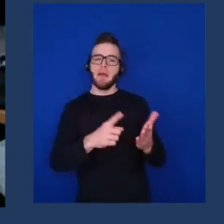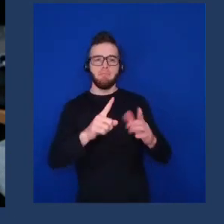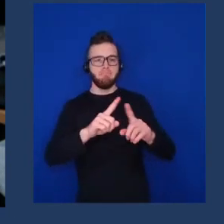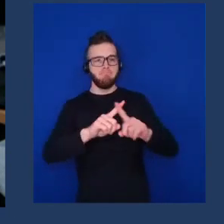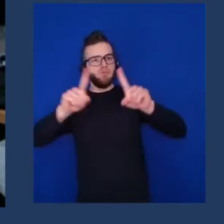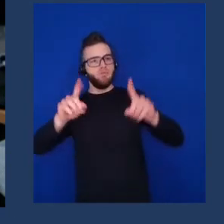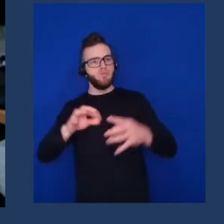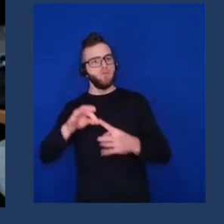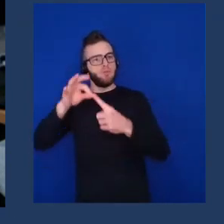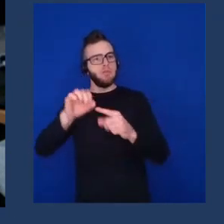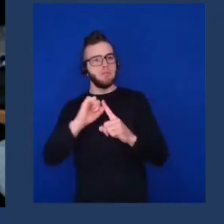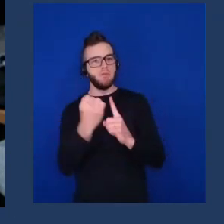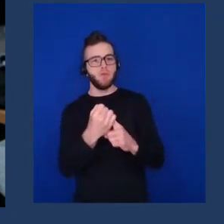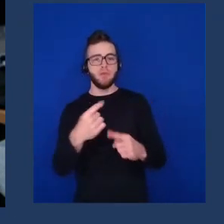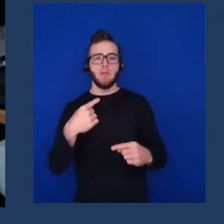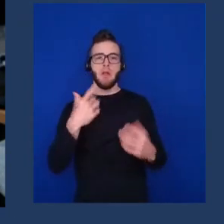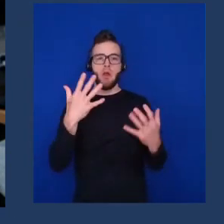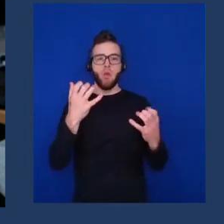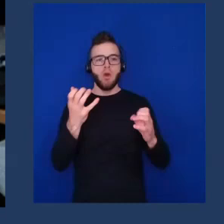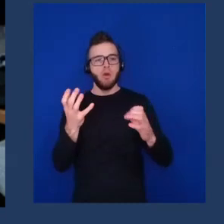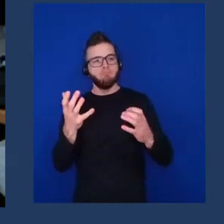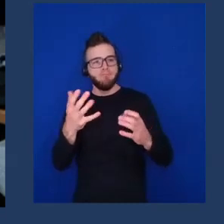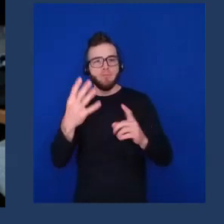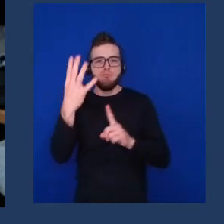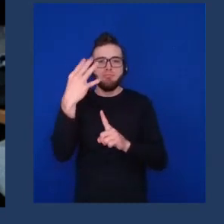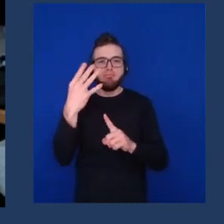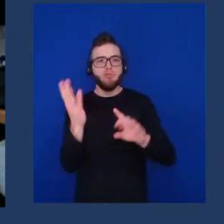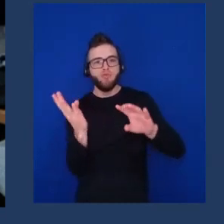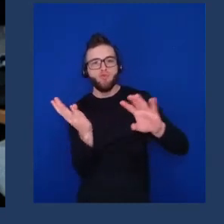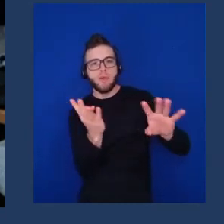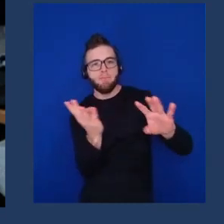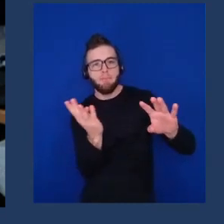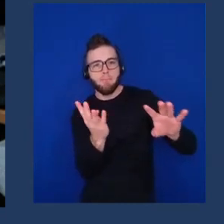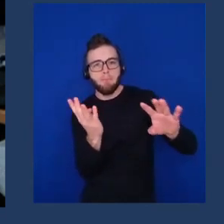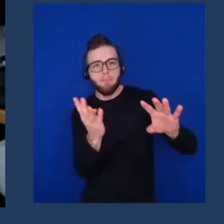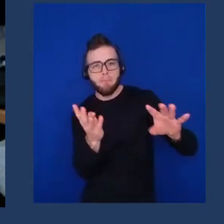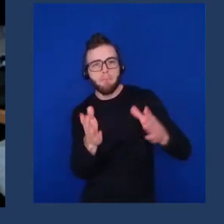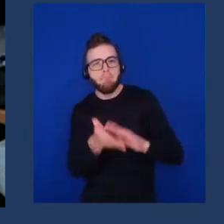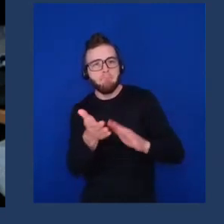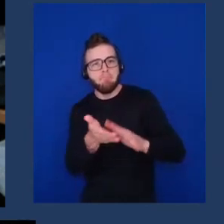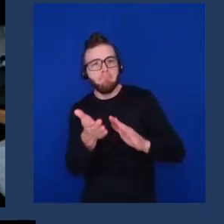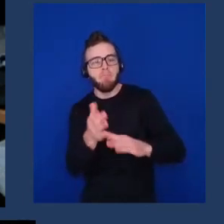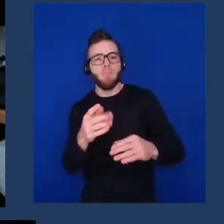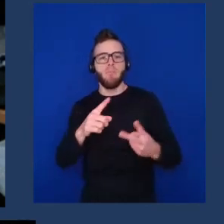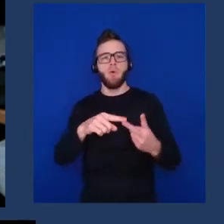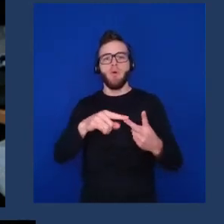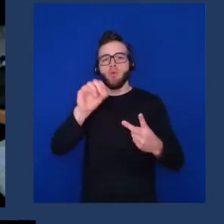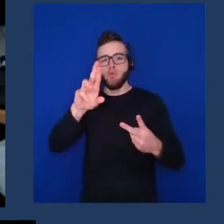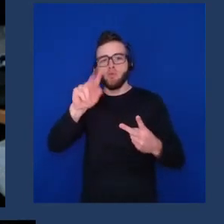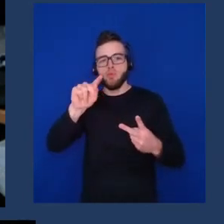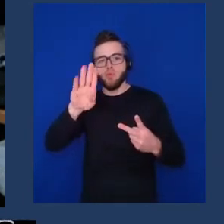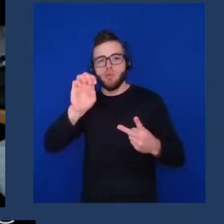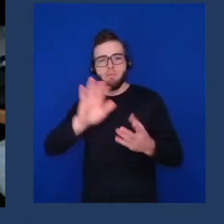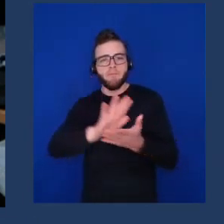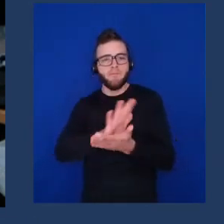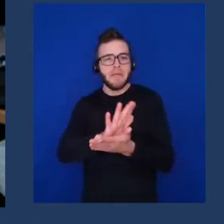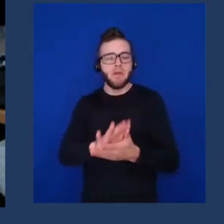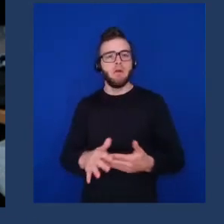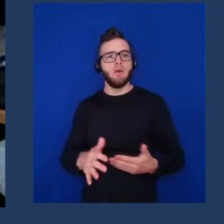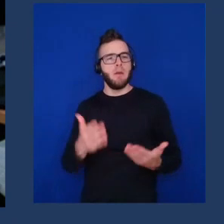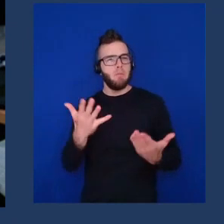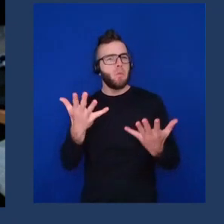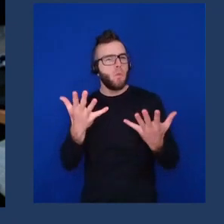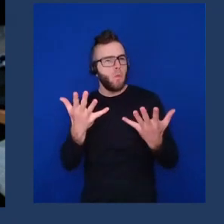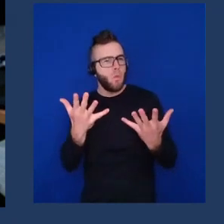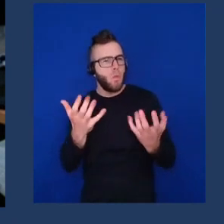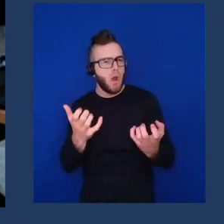making YouTube videos. And in those scenarios, you're going to want to pay for a better quality camera for a variety of reasons. I think eye tracking is in